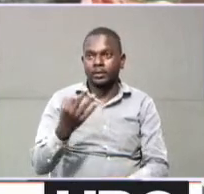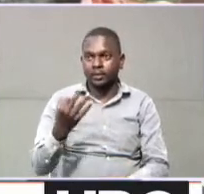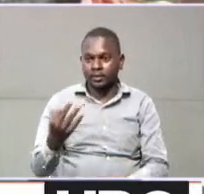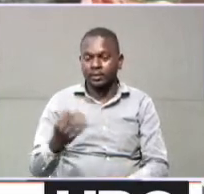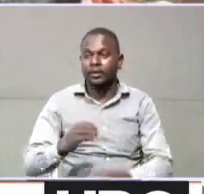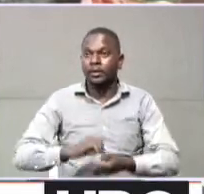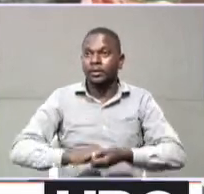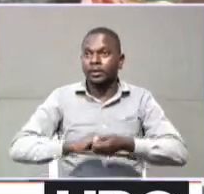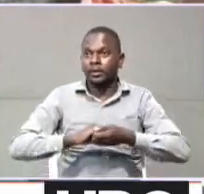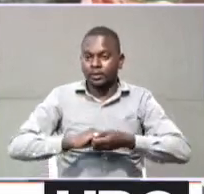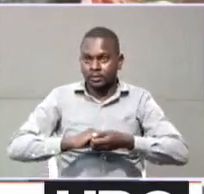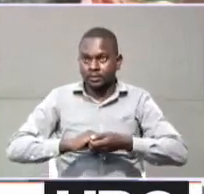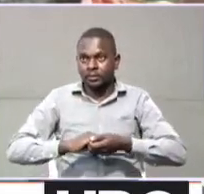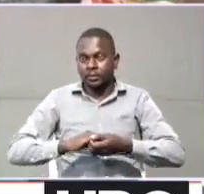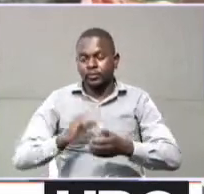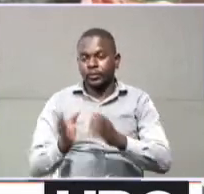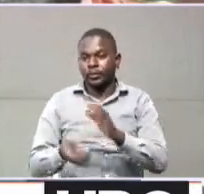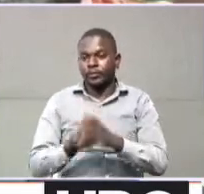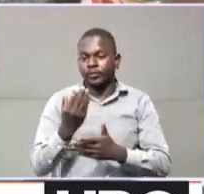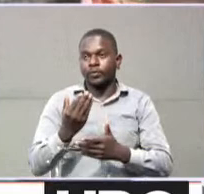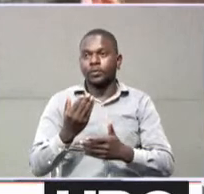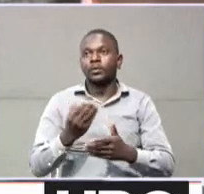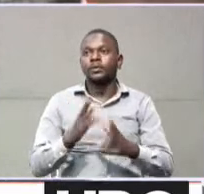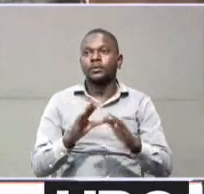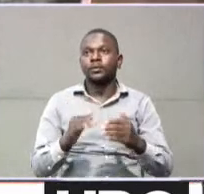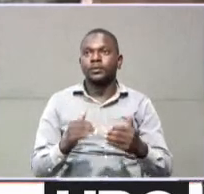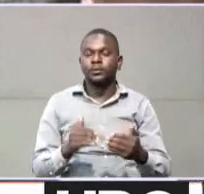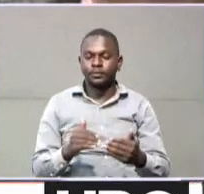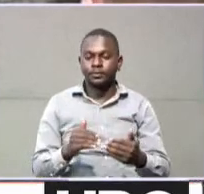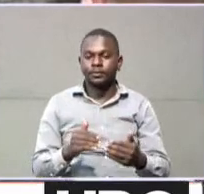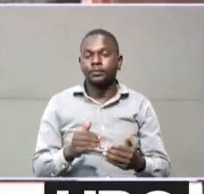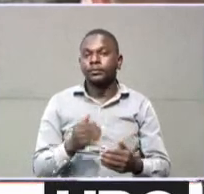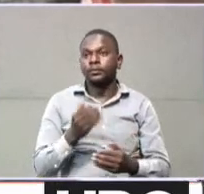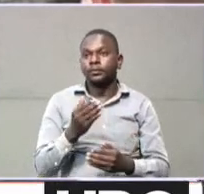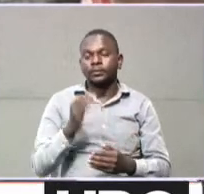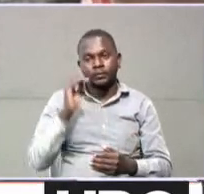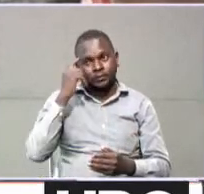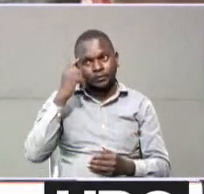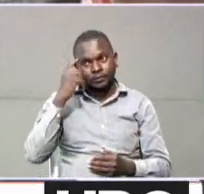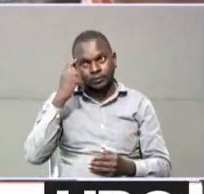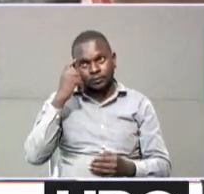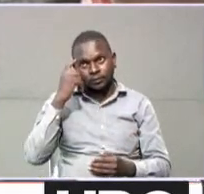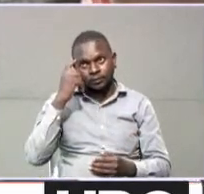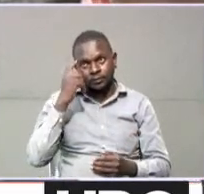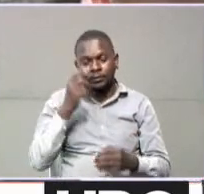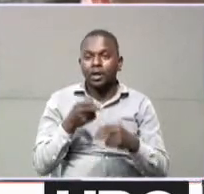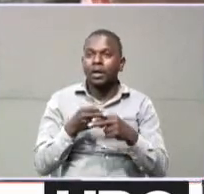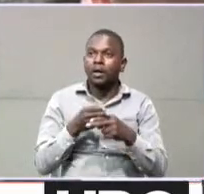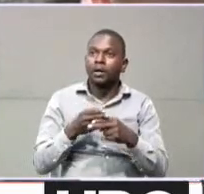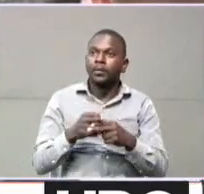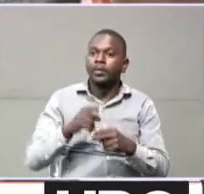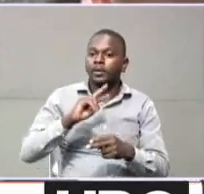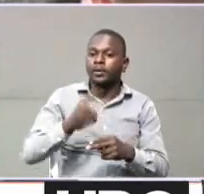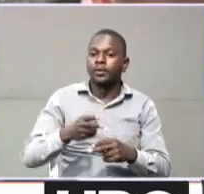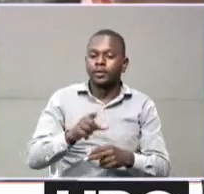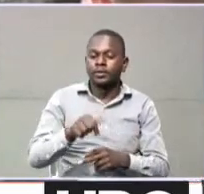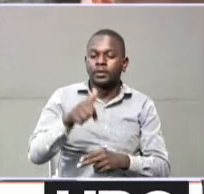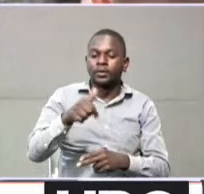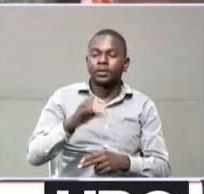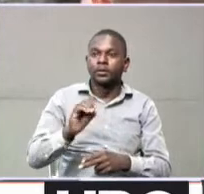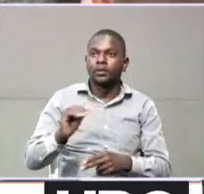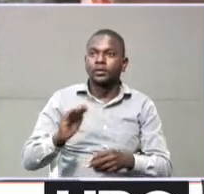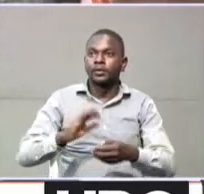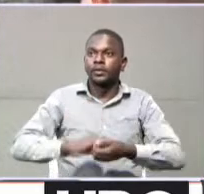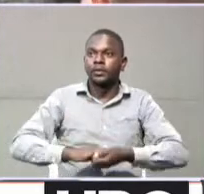circles that have been formed so we have i think close to some 2700